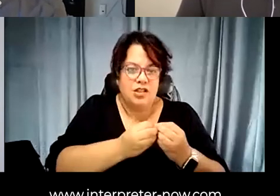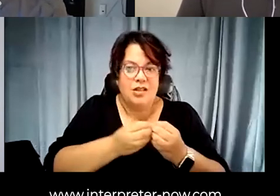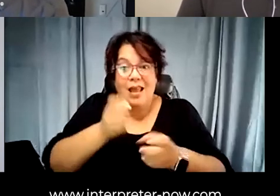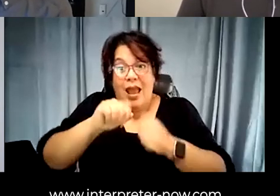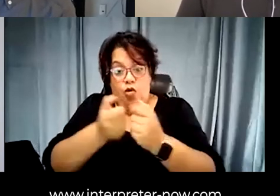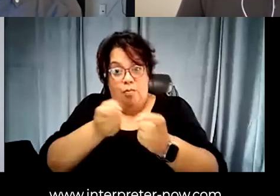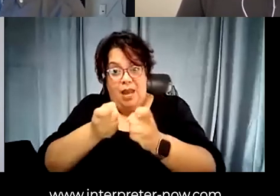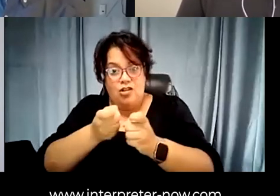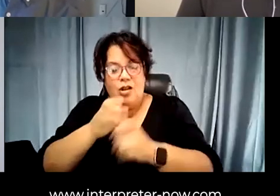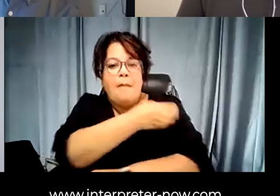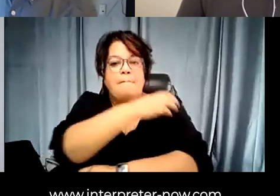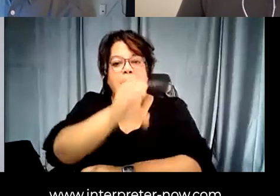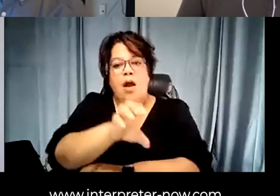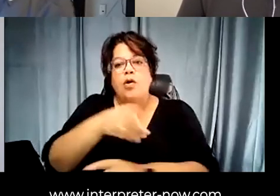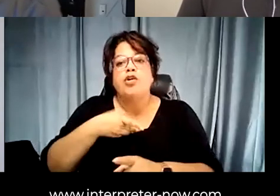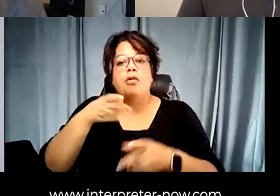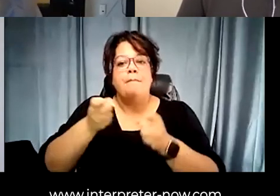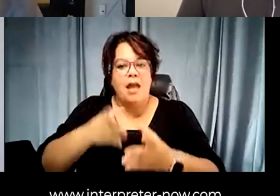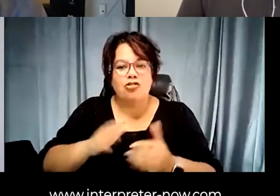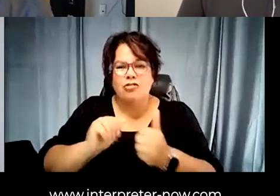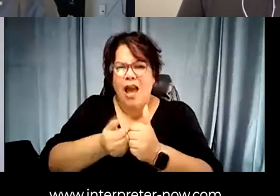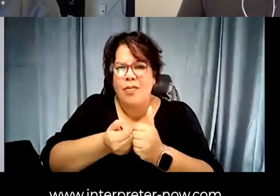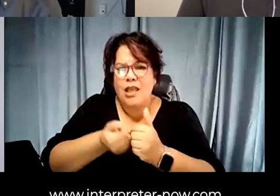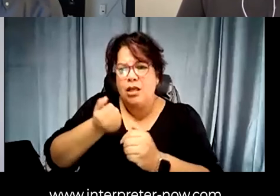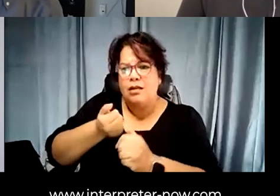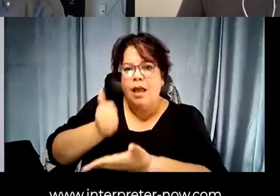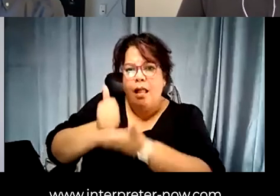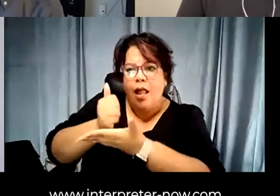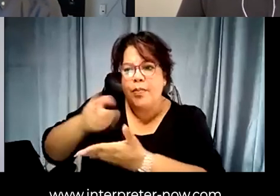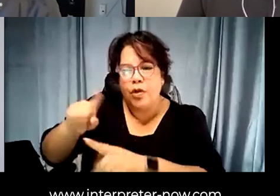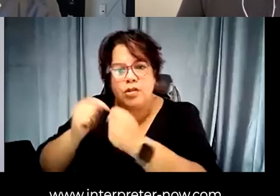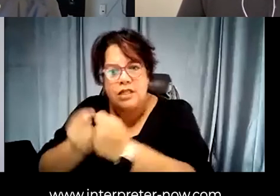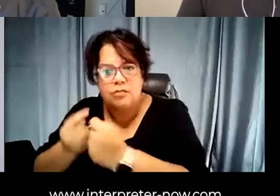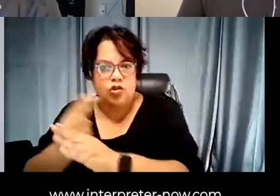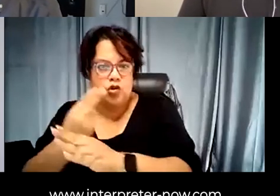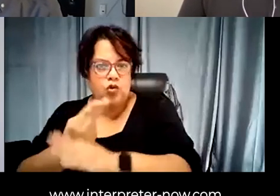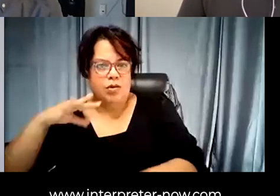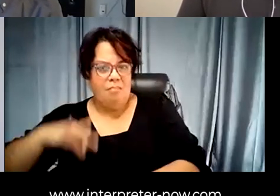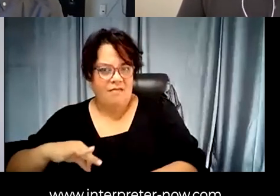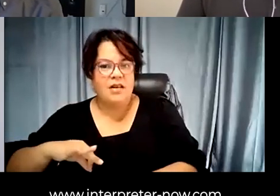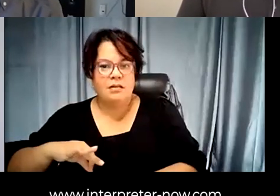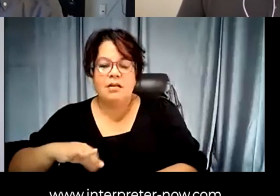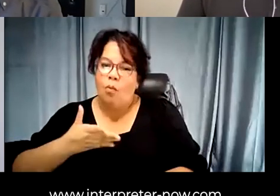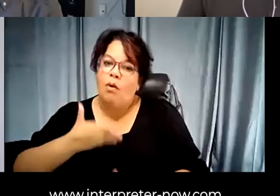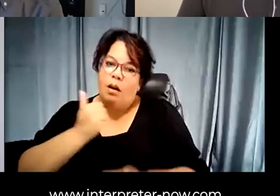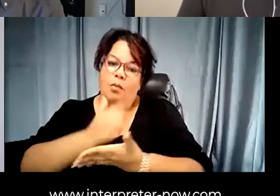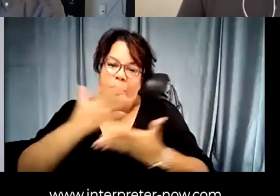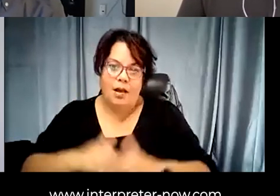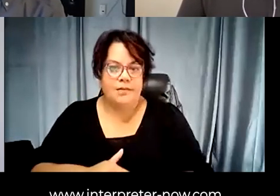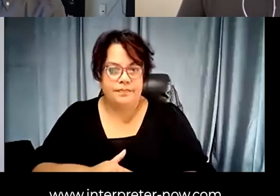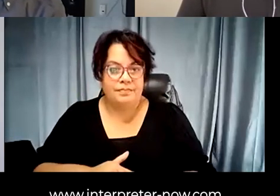your managers to actually enable their teams to use them, those will go a long way. Acquisitions are long.